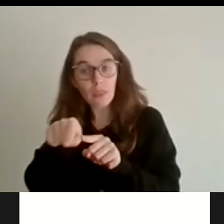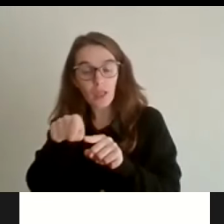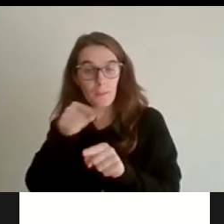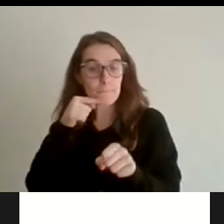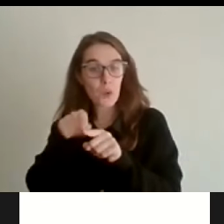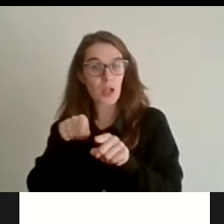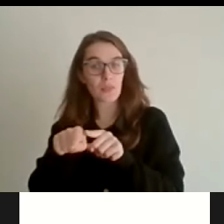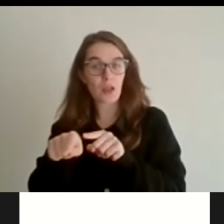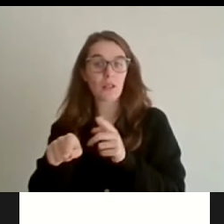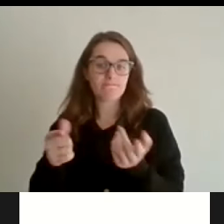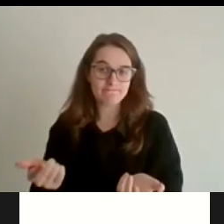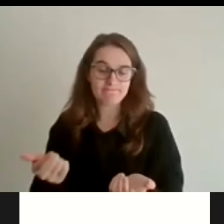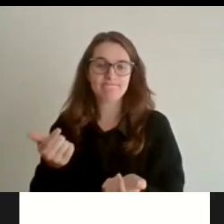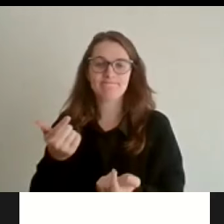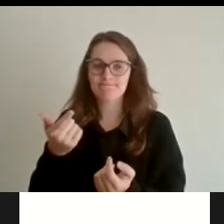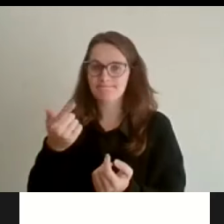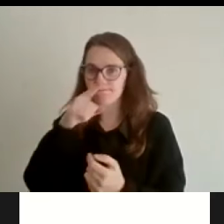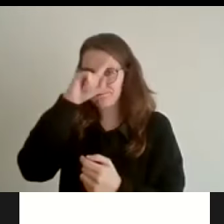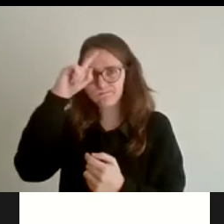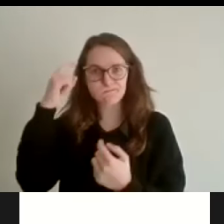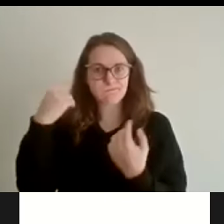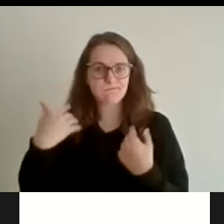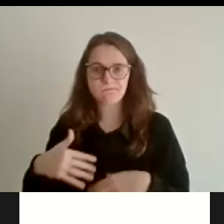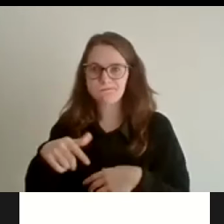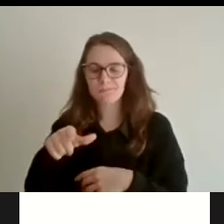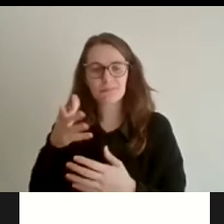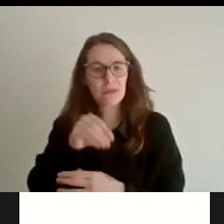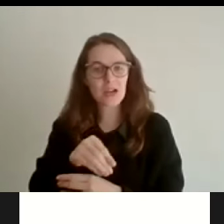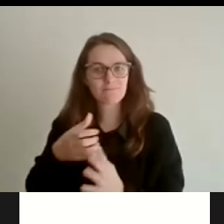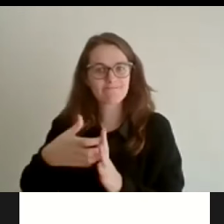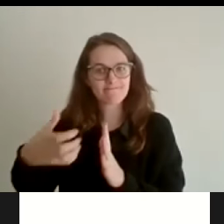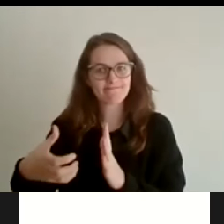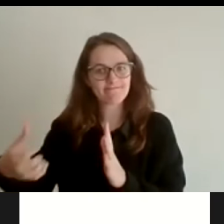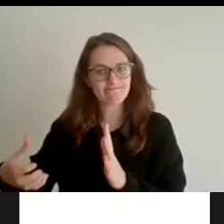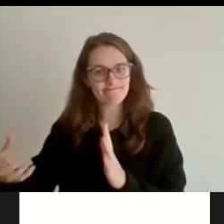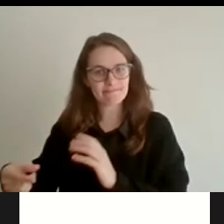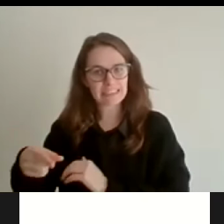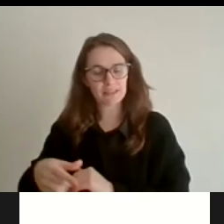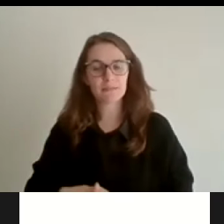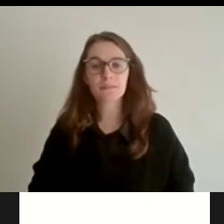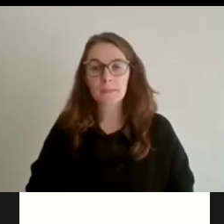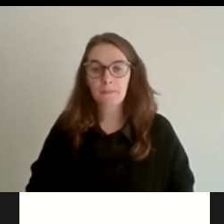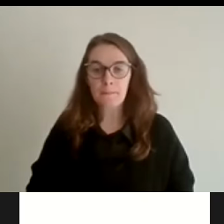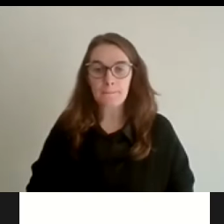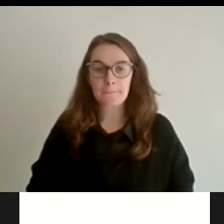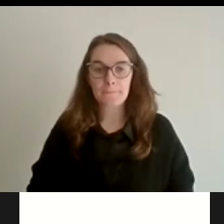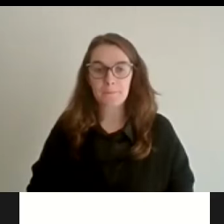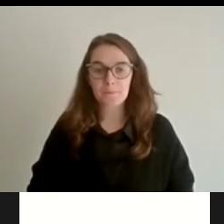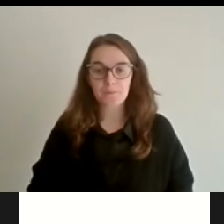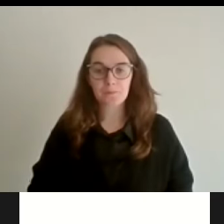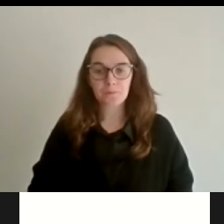for power, which makes it a bit more complex. And just to